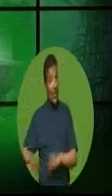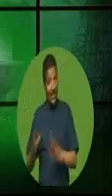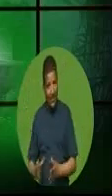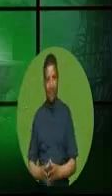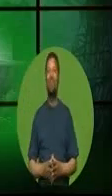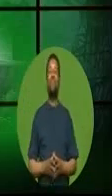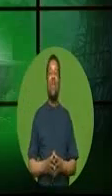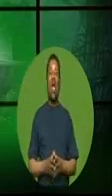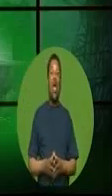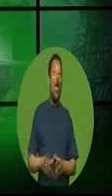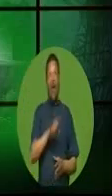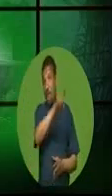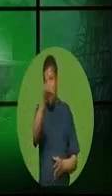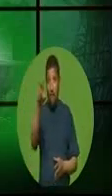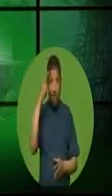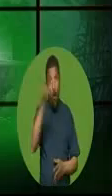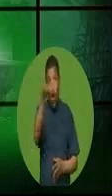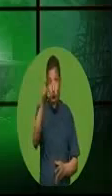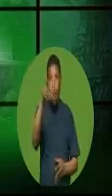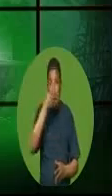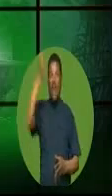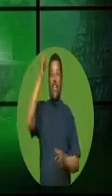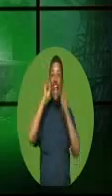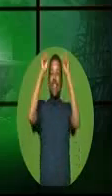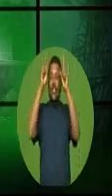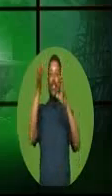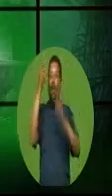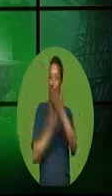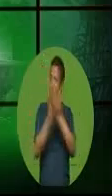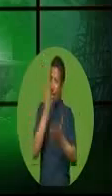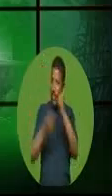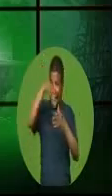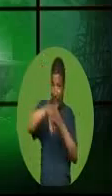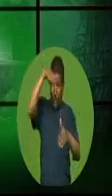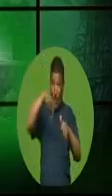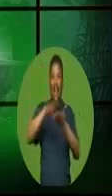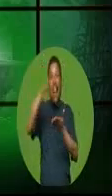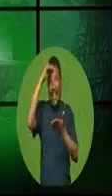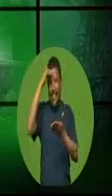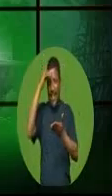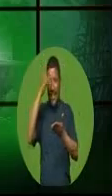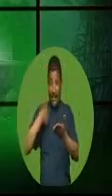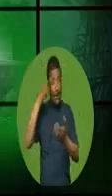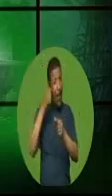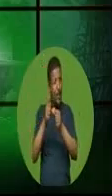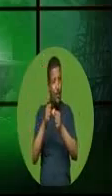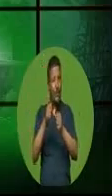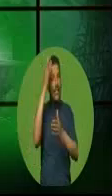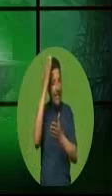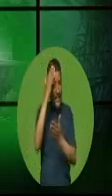Students, for your better understanding of the discussion in today's lesson, let me remind you